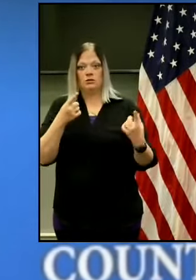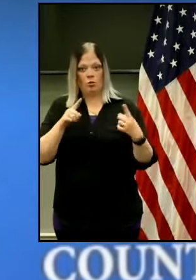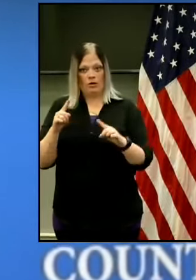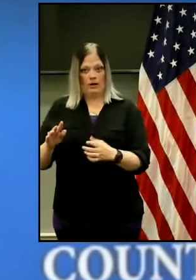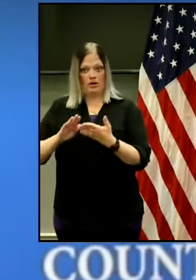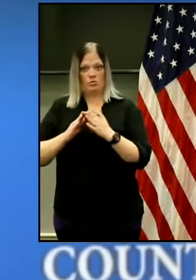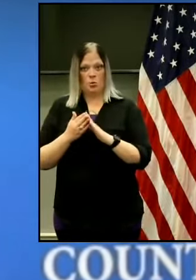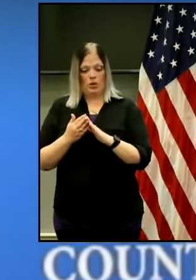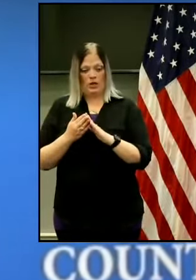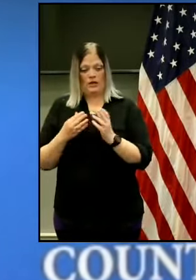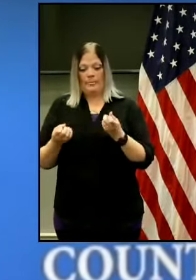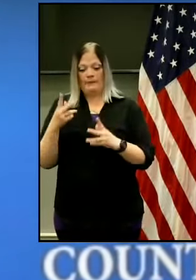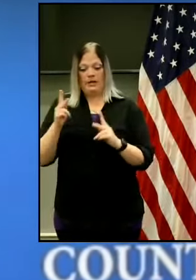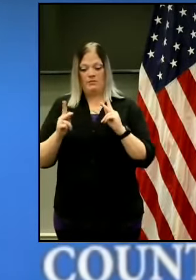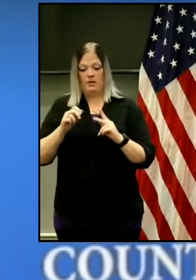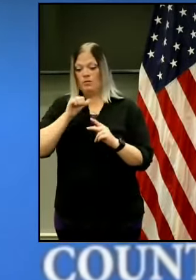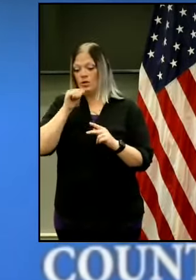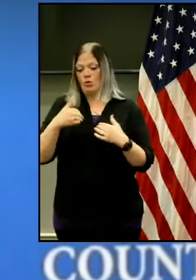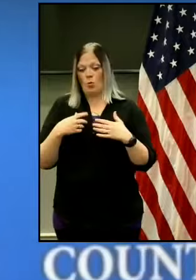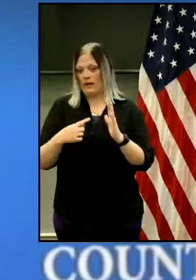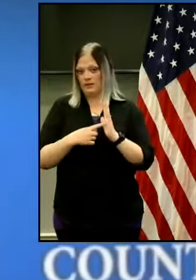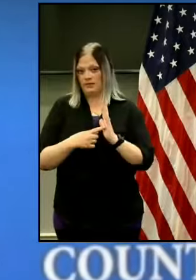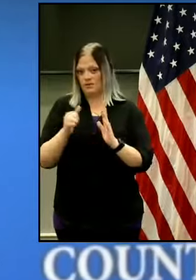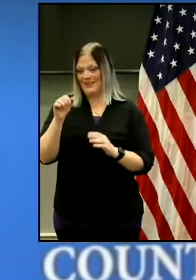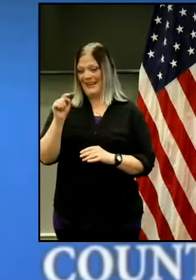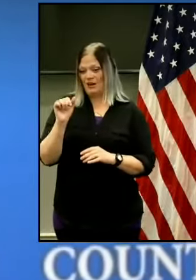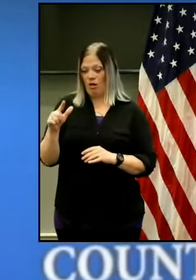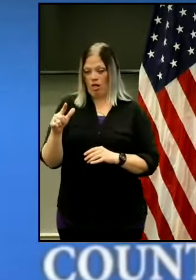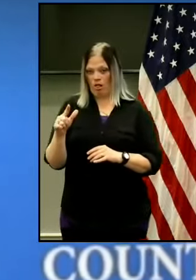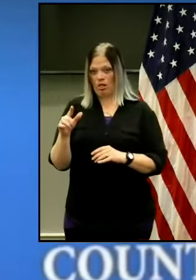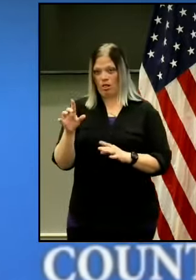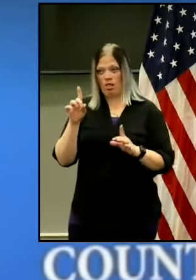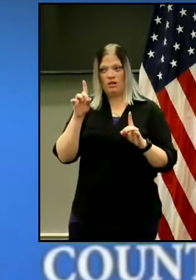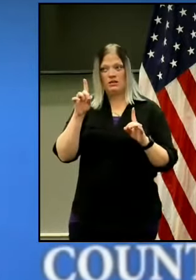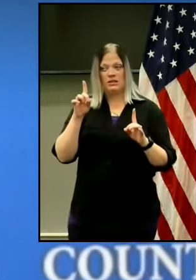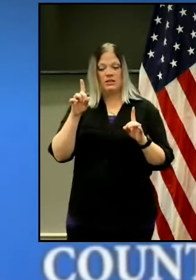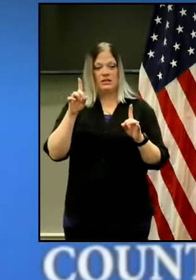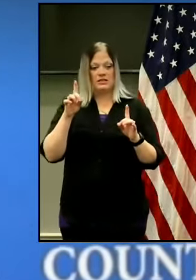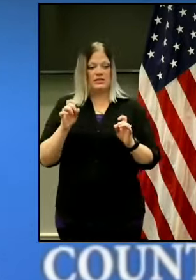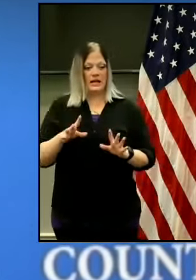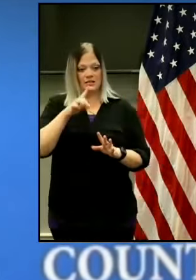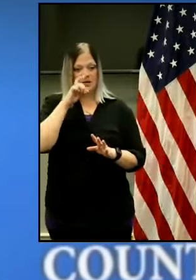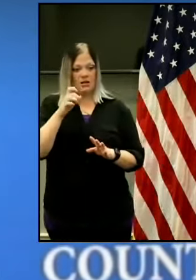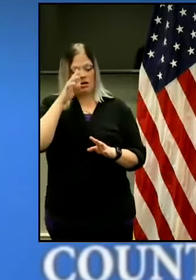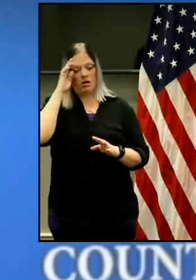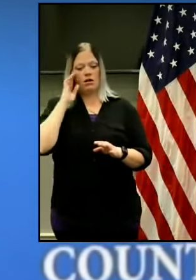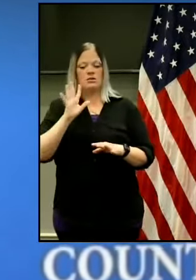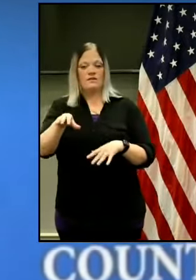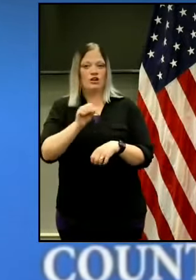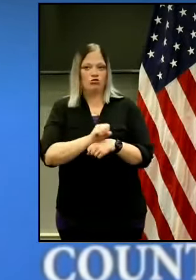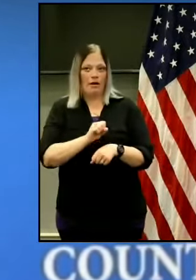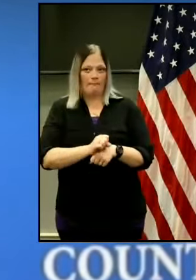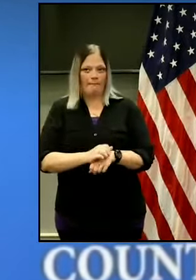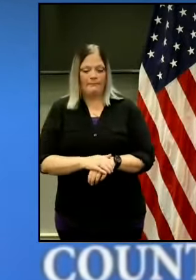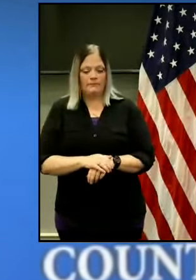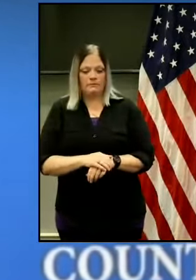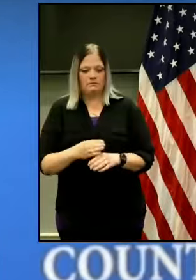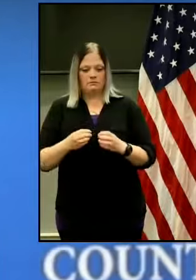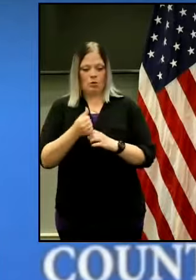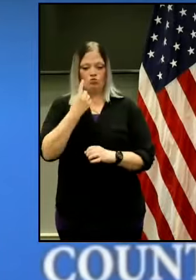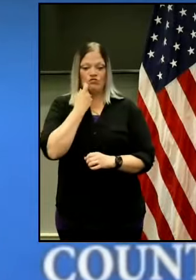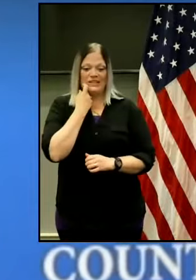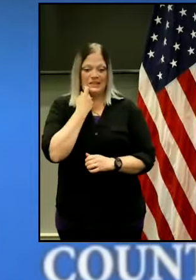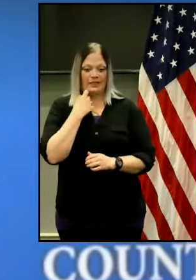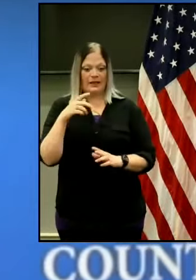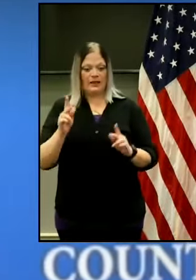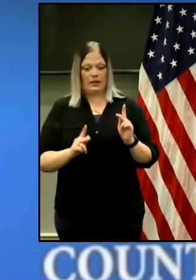Many people who don't have any symptoms at all, they're being tested because of their employment situation. You know, most